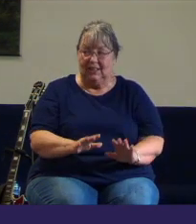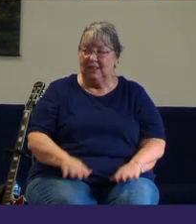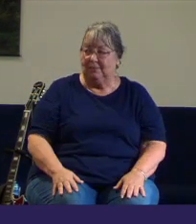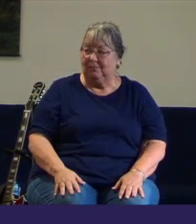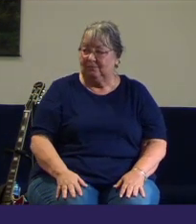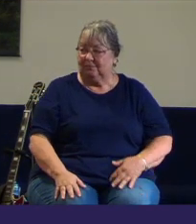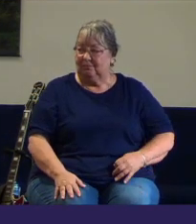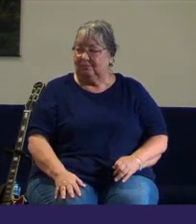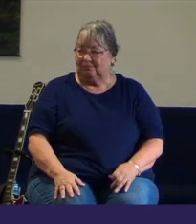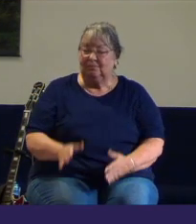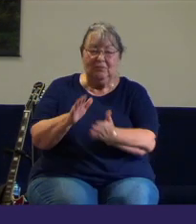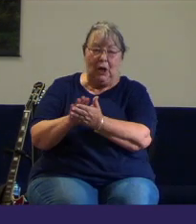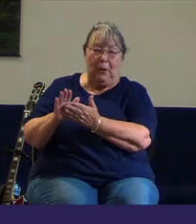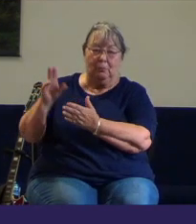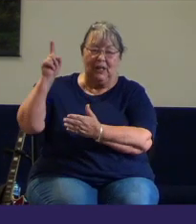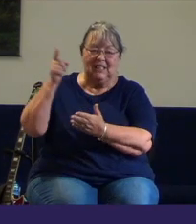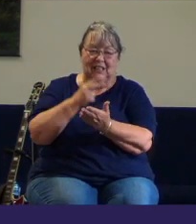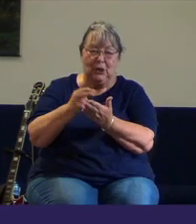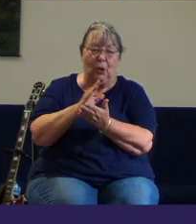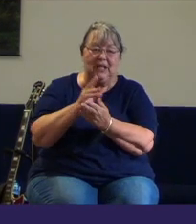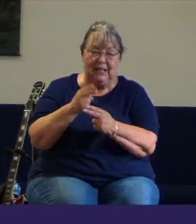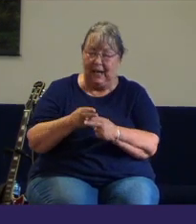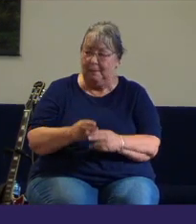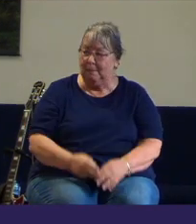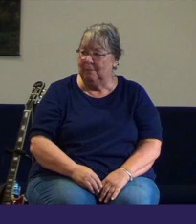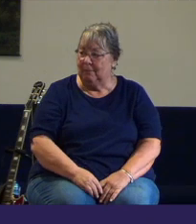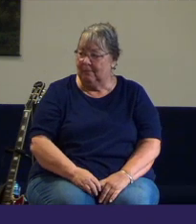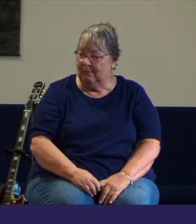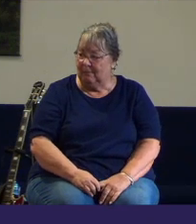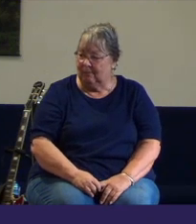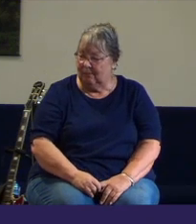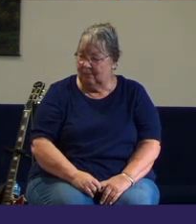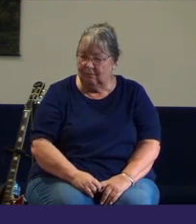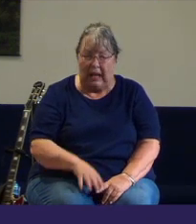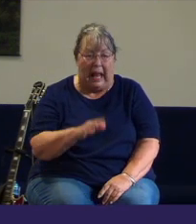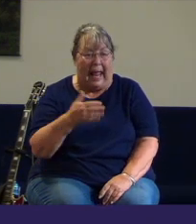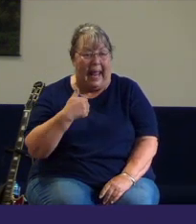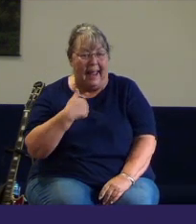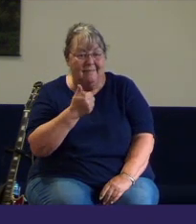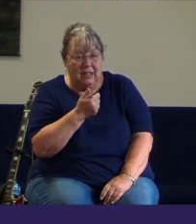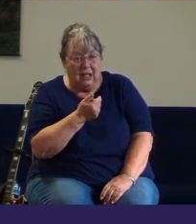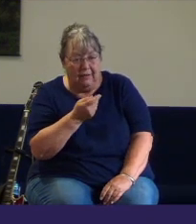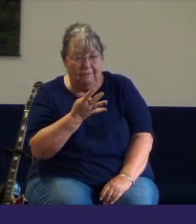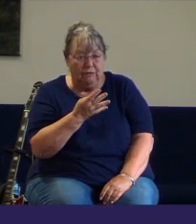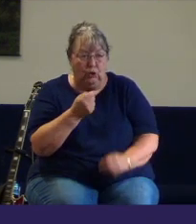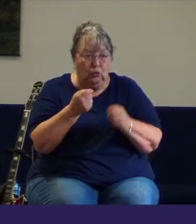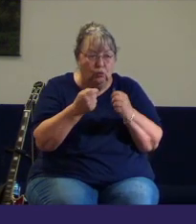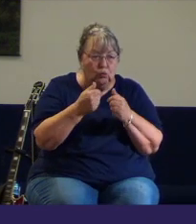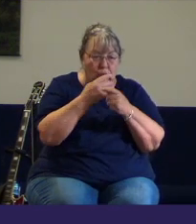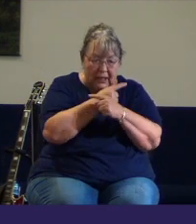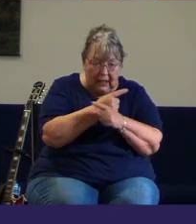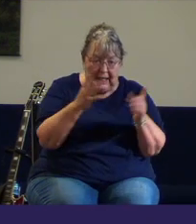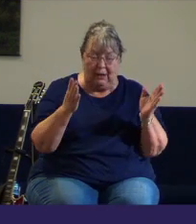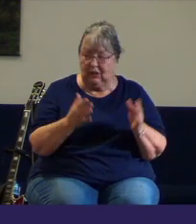we gather. Praise his holy name. Some very quick announcements here. Just,